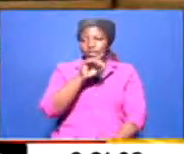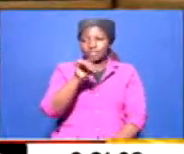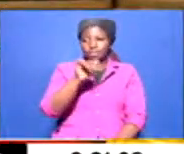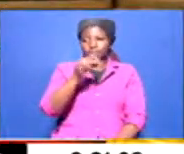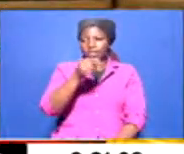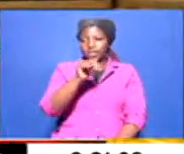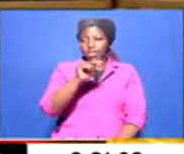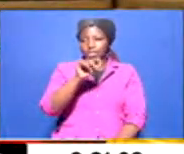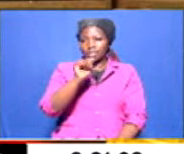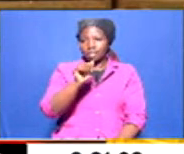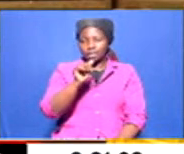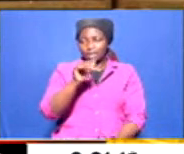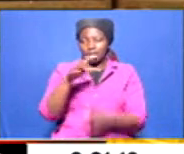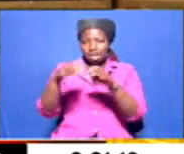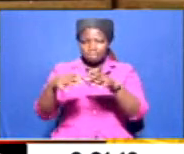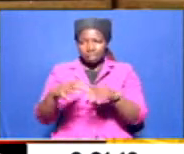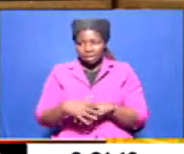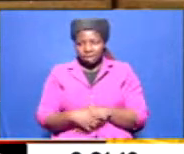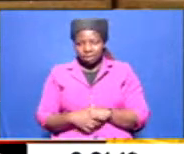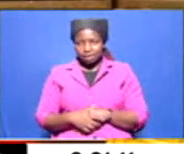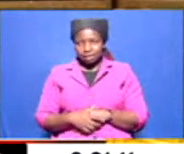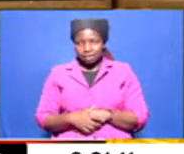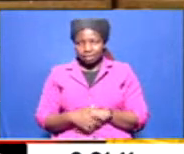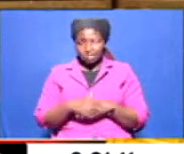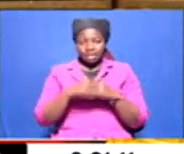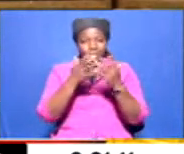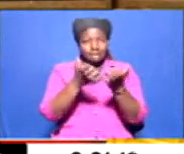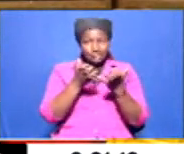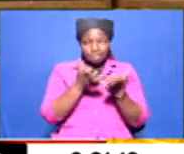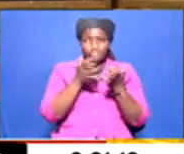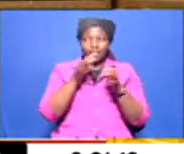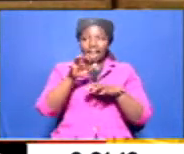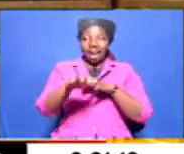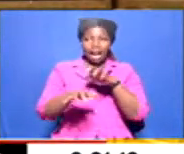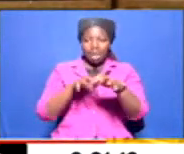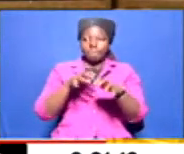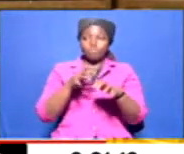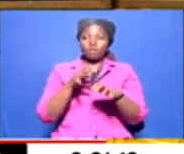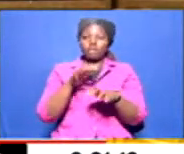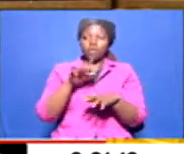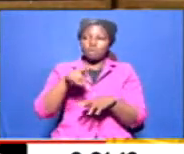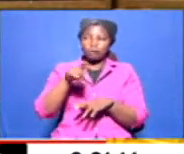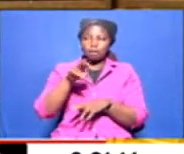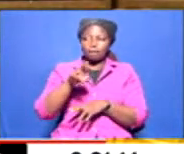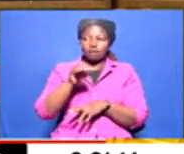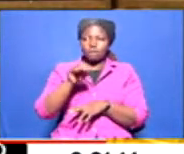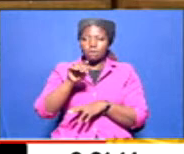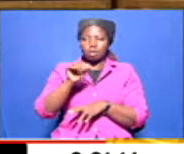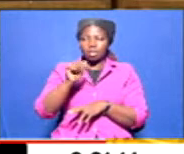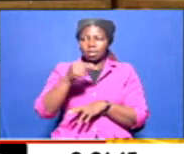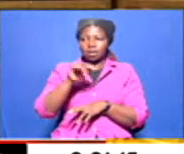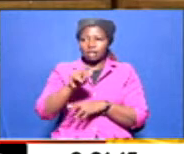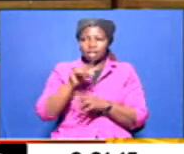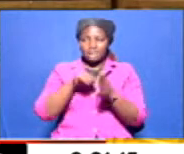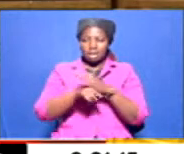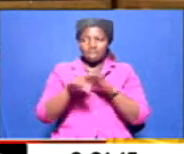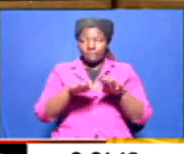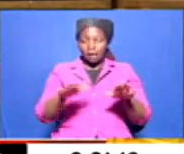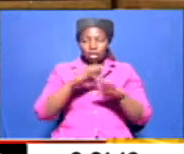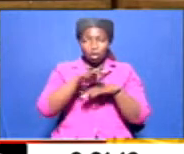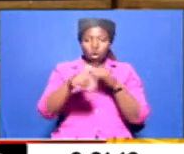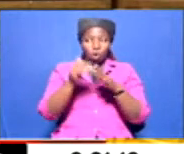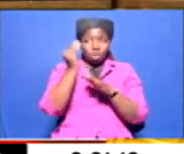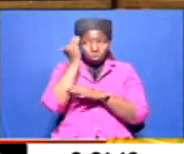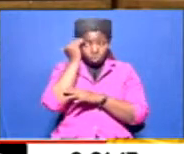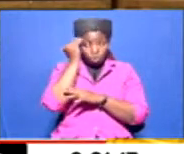of animal protein in the market, as we all know that protein is a big issue in the market right